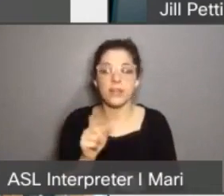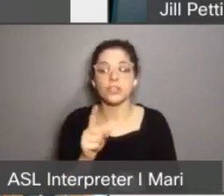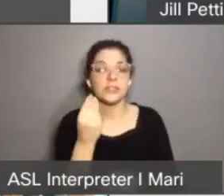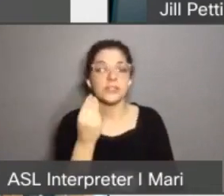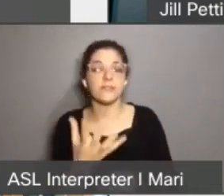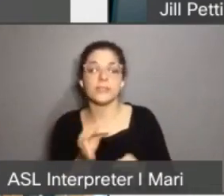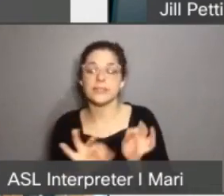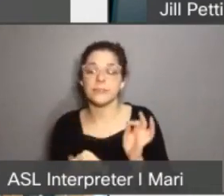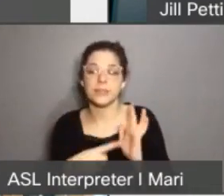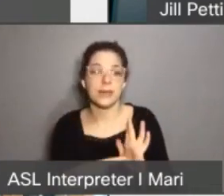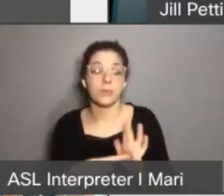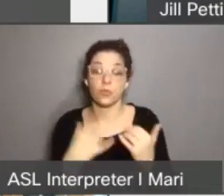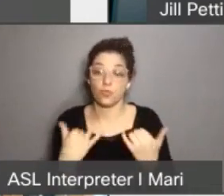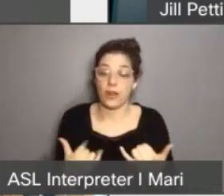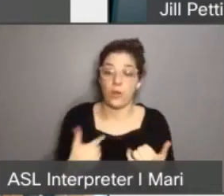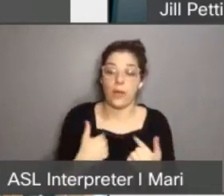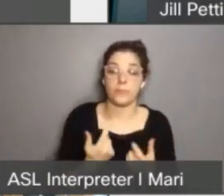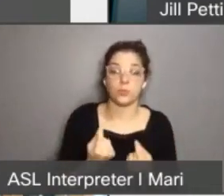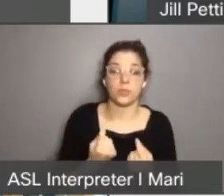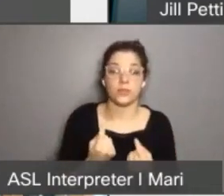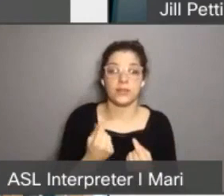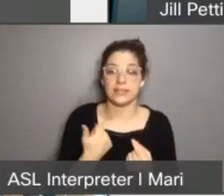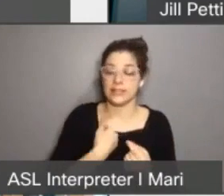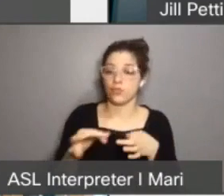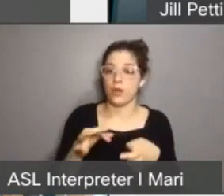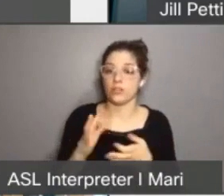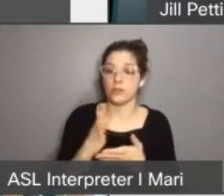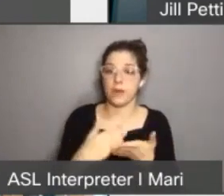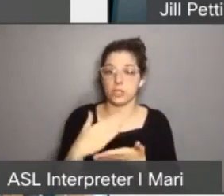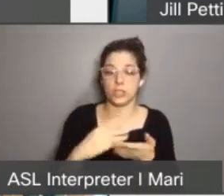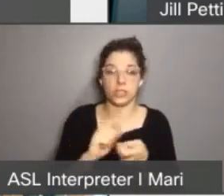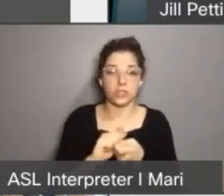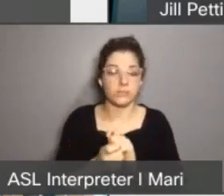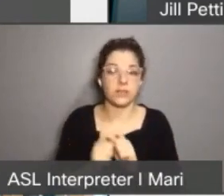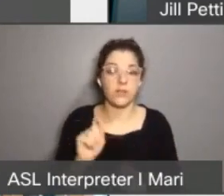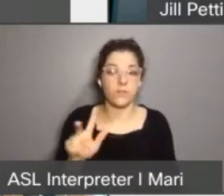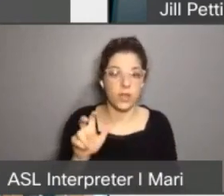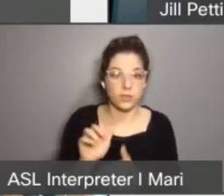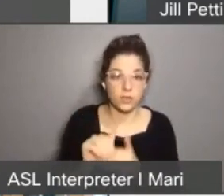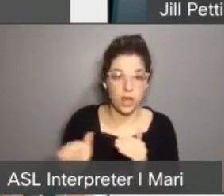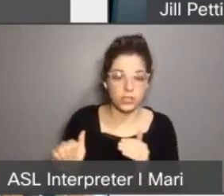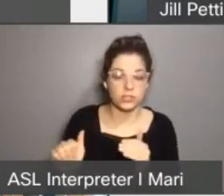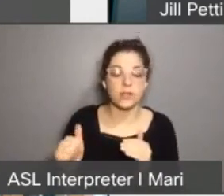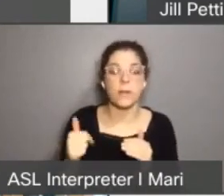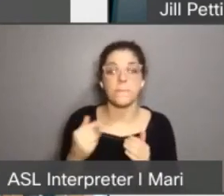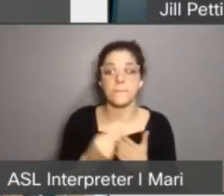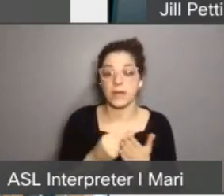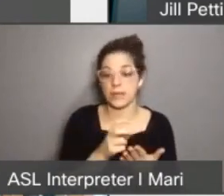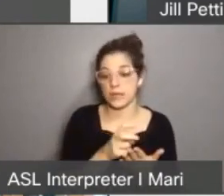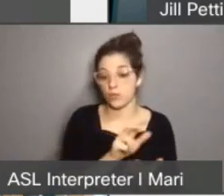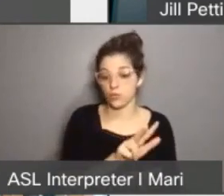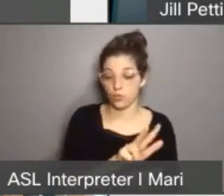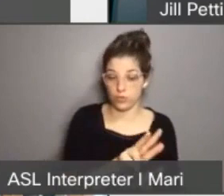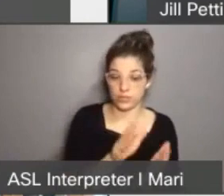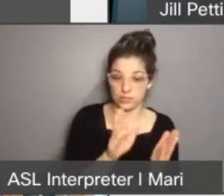a simple example, right now I'm doing a self-direction budget adjustment of $300. I'm moving money from 3